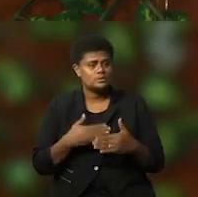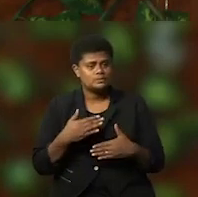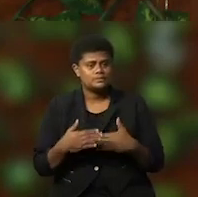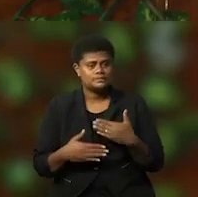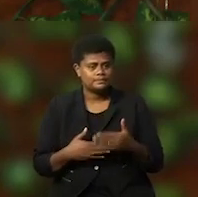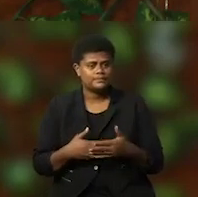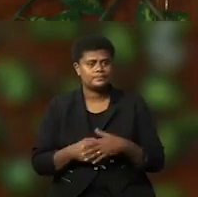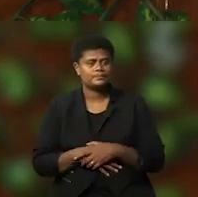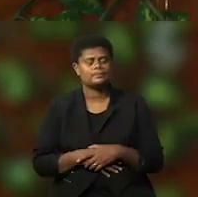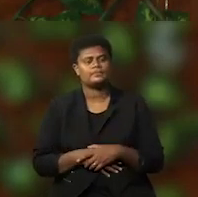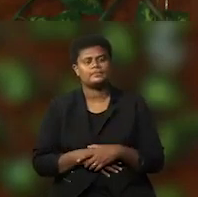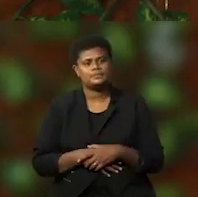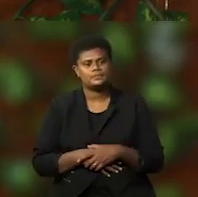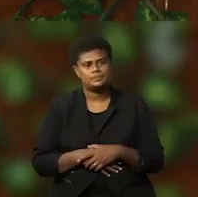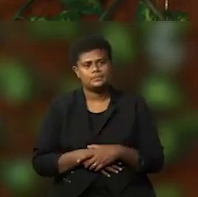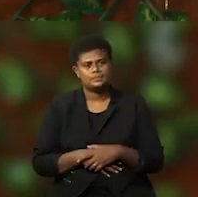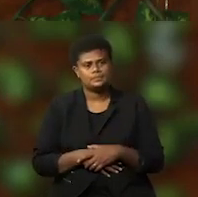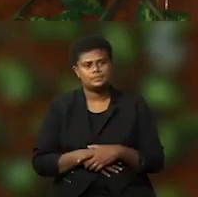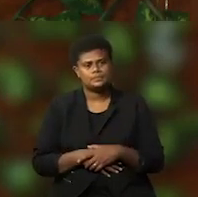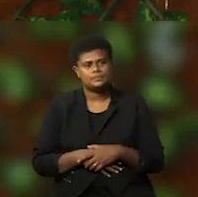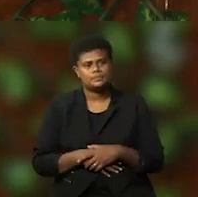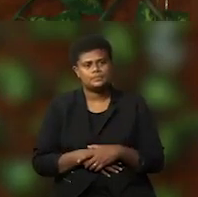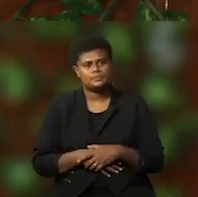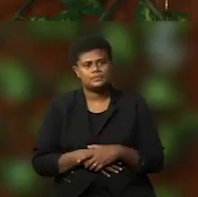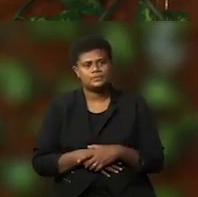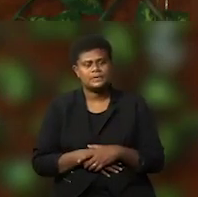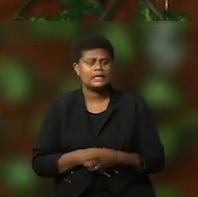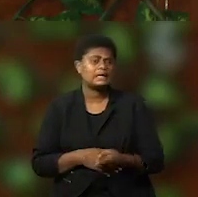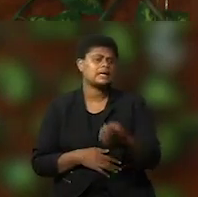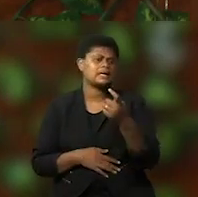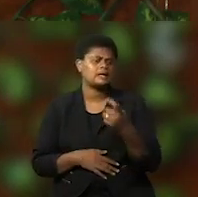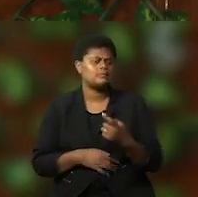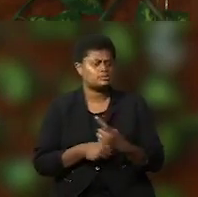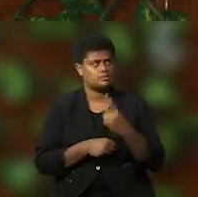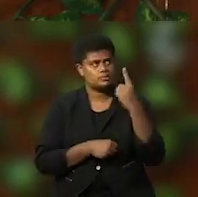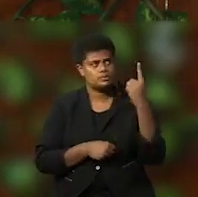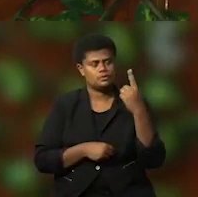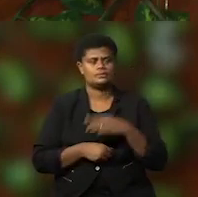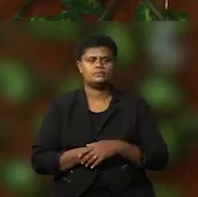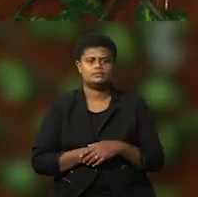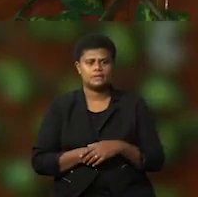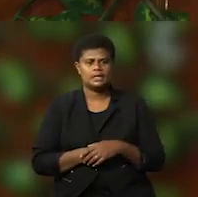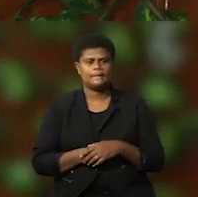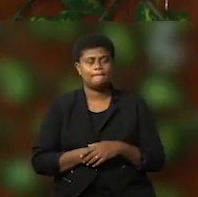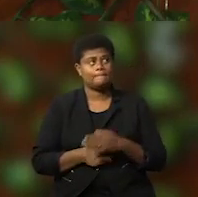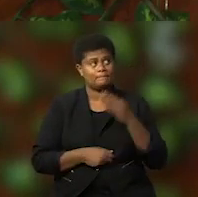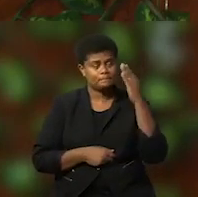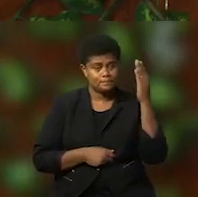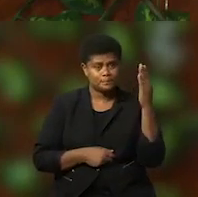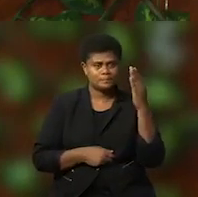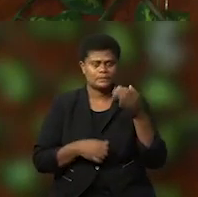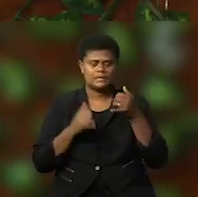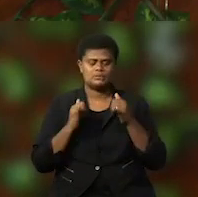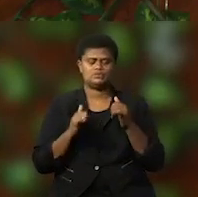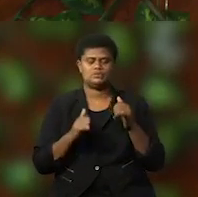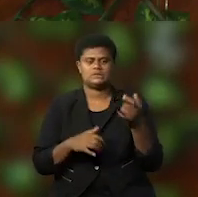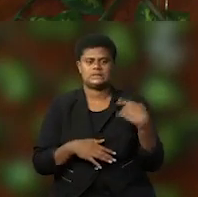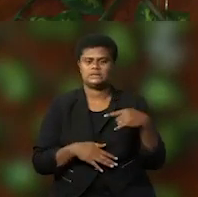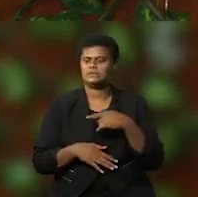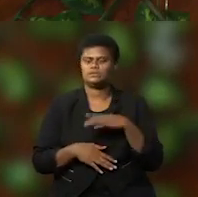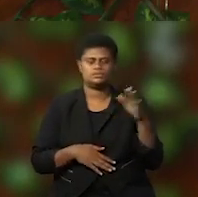continuing from, as we've touched on coming to Mount Zion, coming to God, the judge of all. Maria,